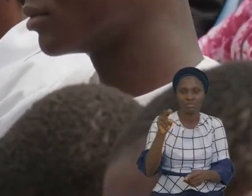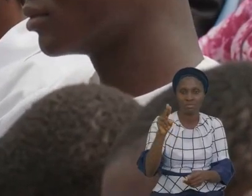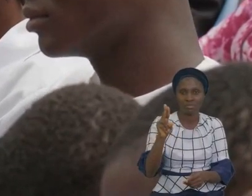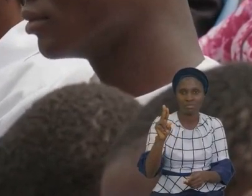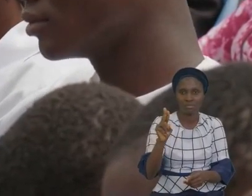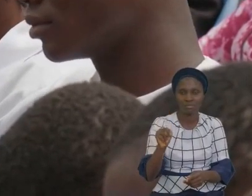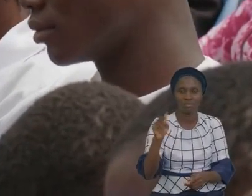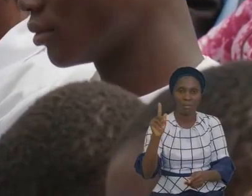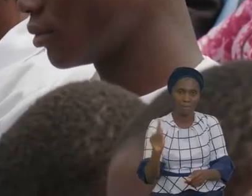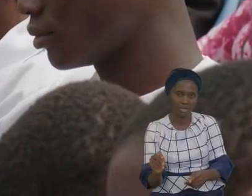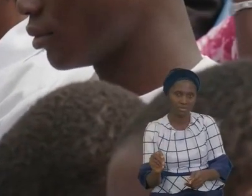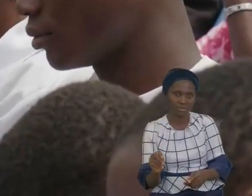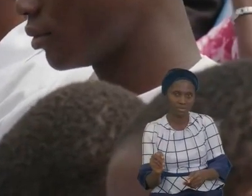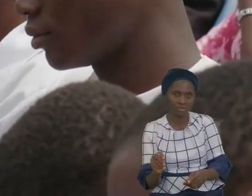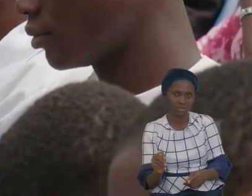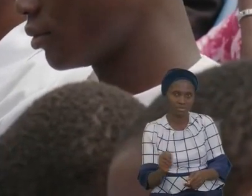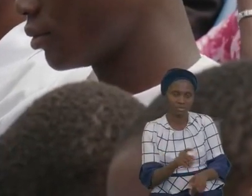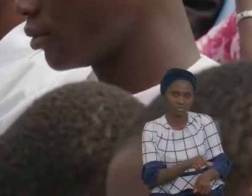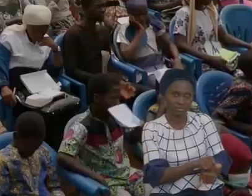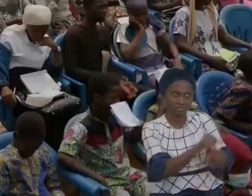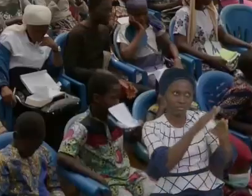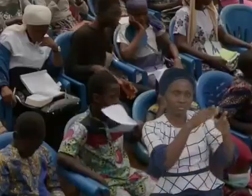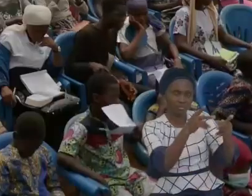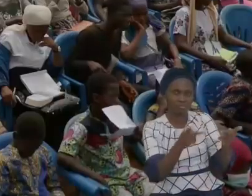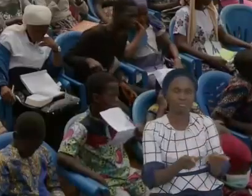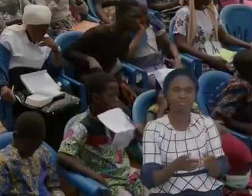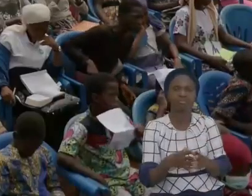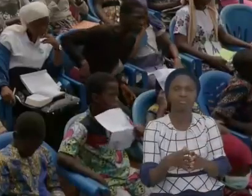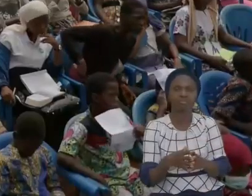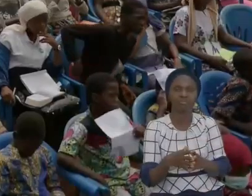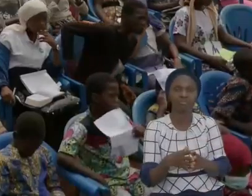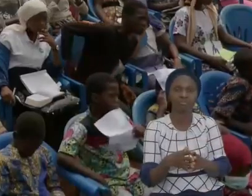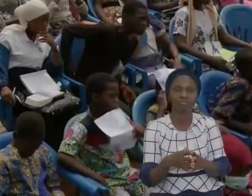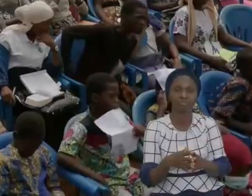The failure of the past enough.